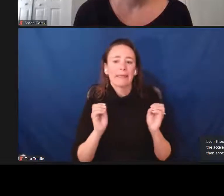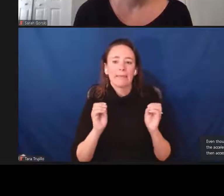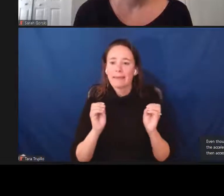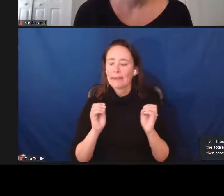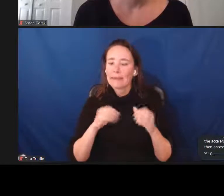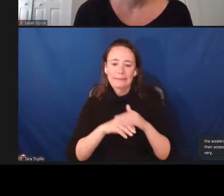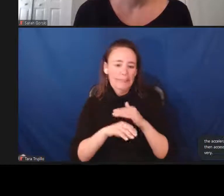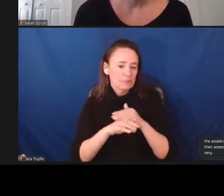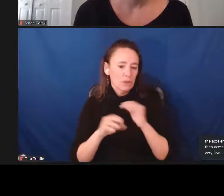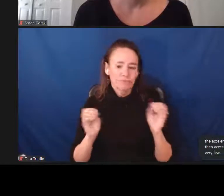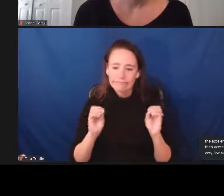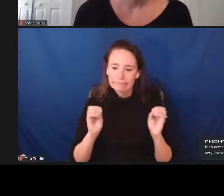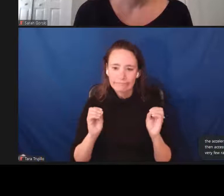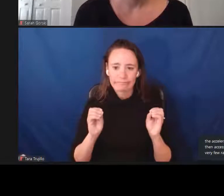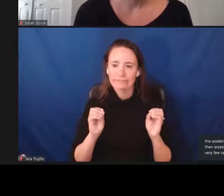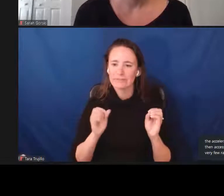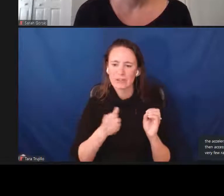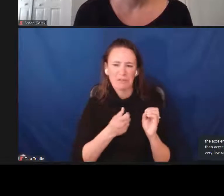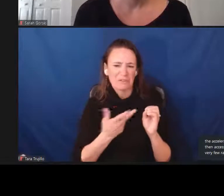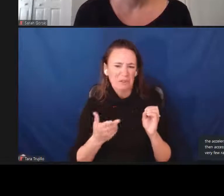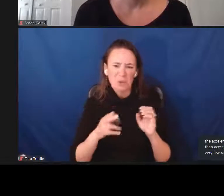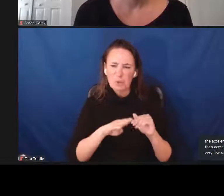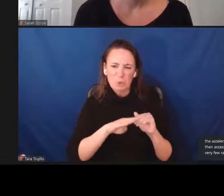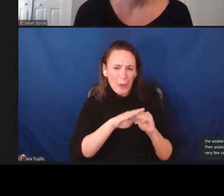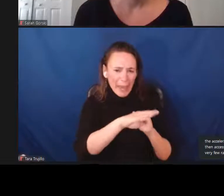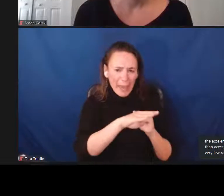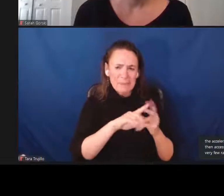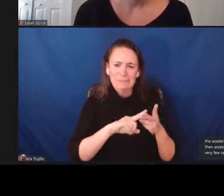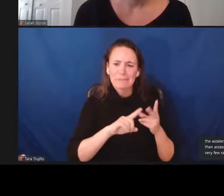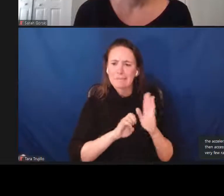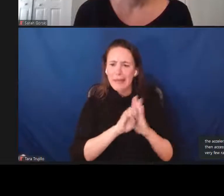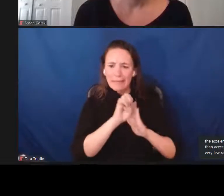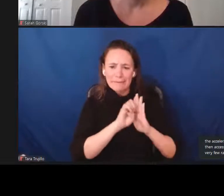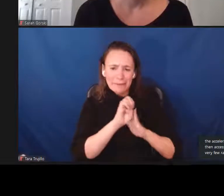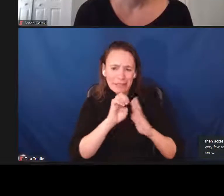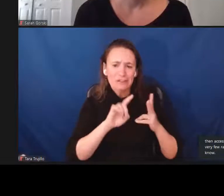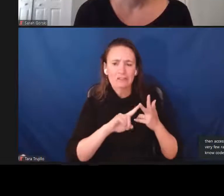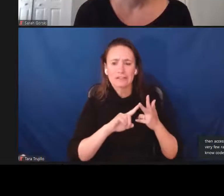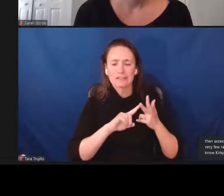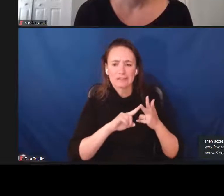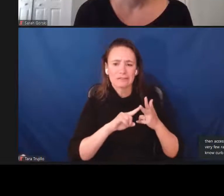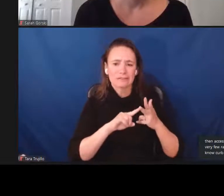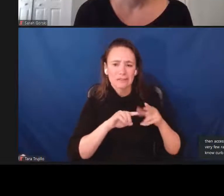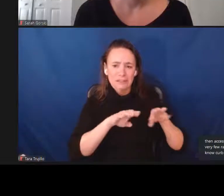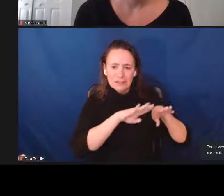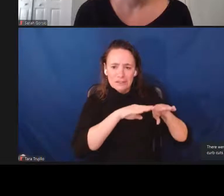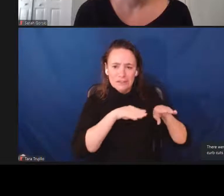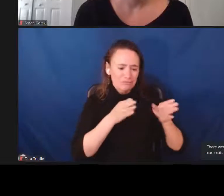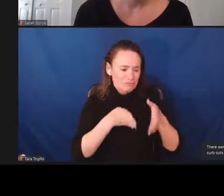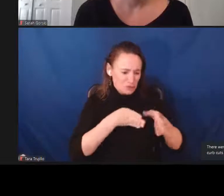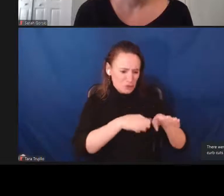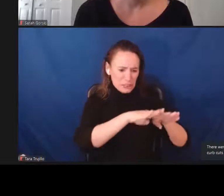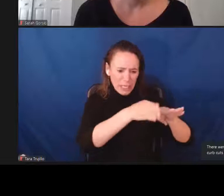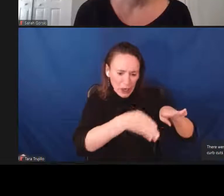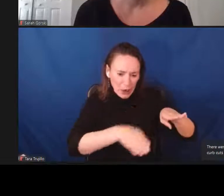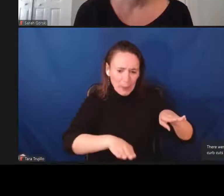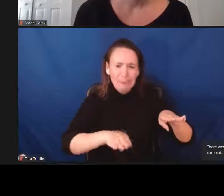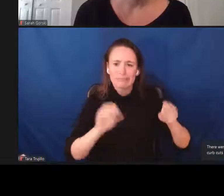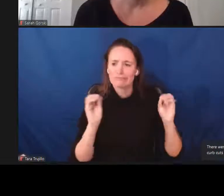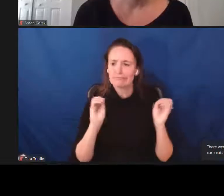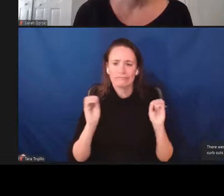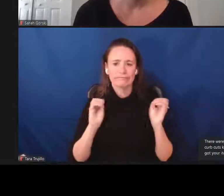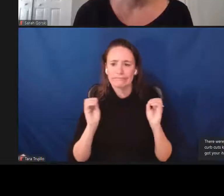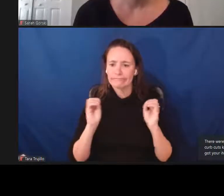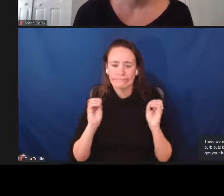were very few ramps and elevators and curb cuts, no curb cuts really at that time for wheelchair